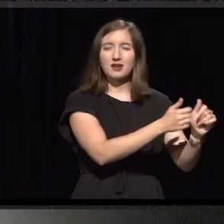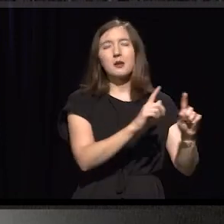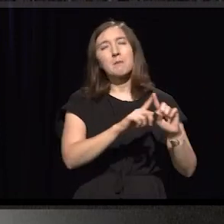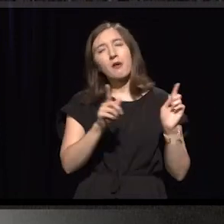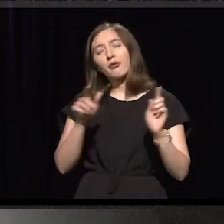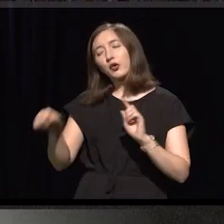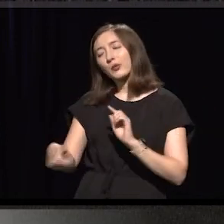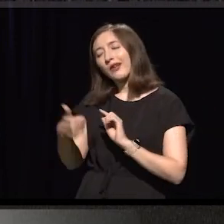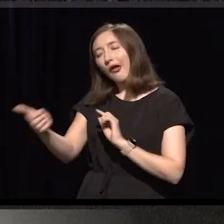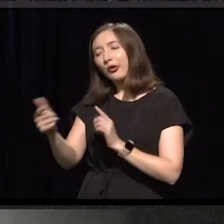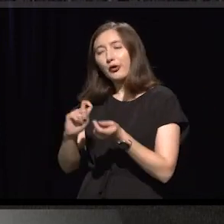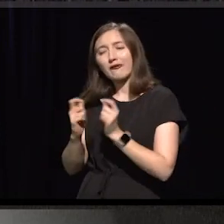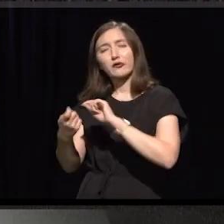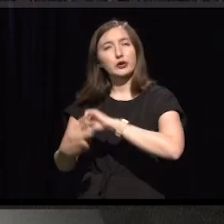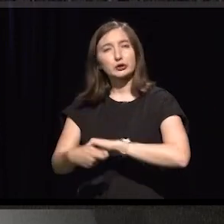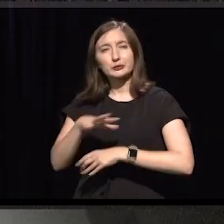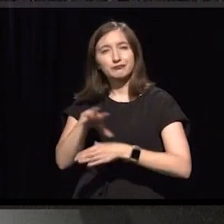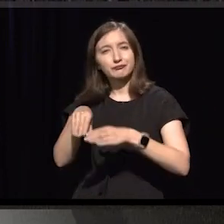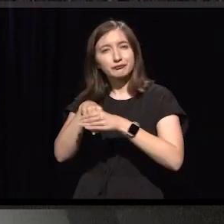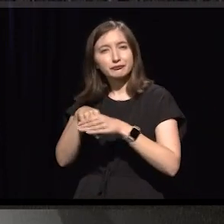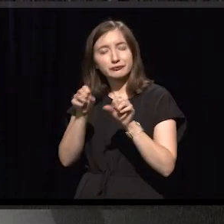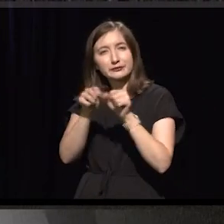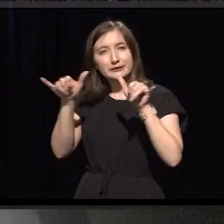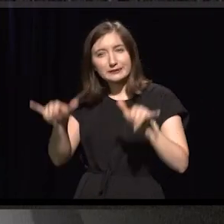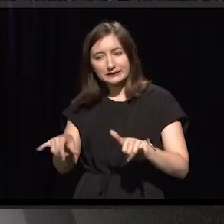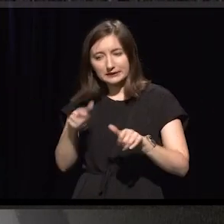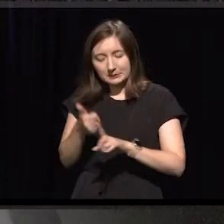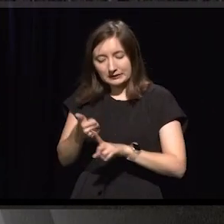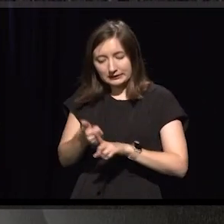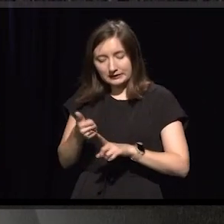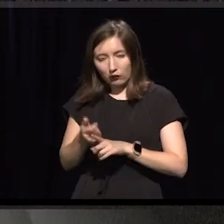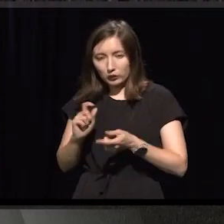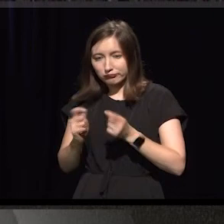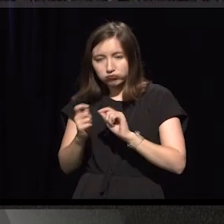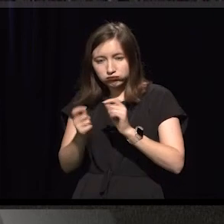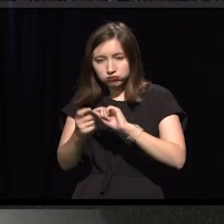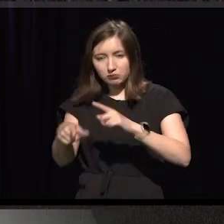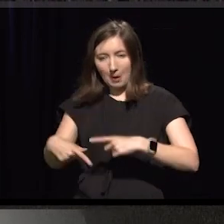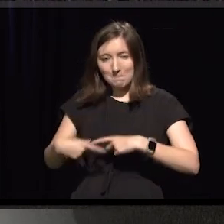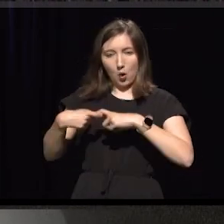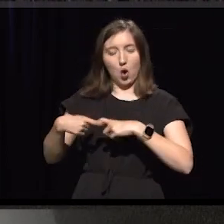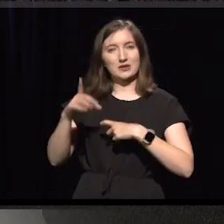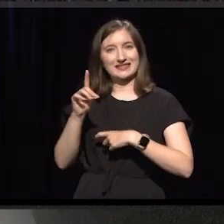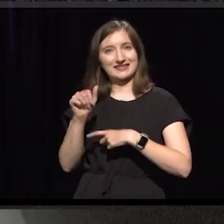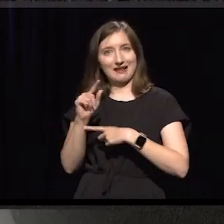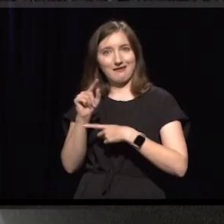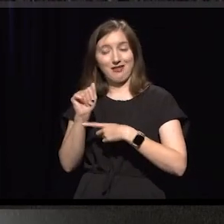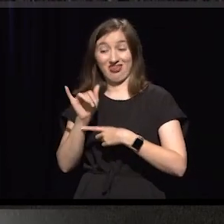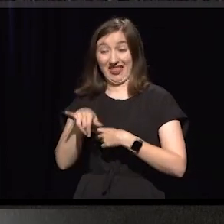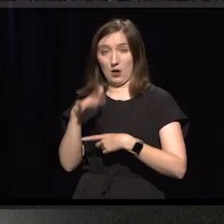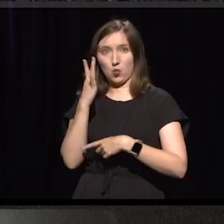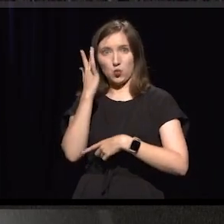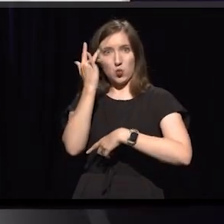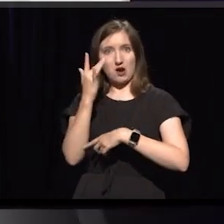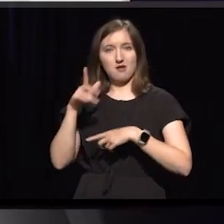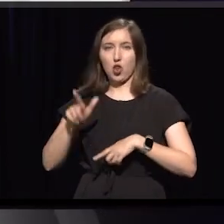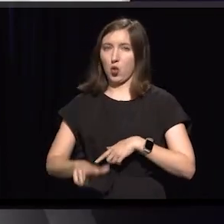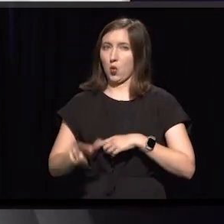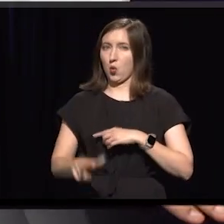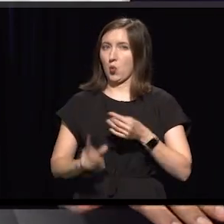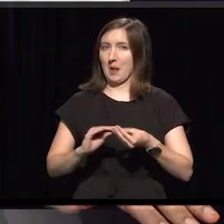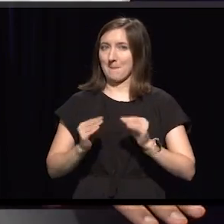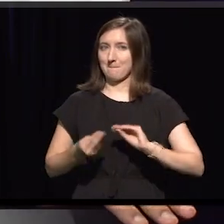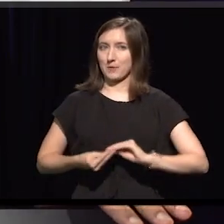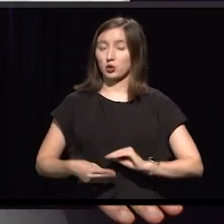data altogether, and that's what was creating those low numbers. But there is always the backlogs that happen in the labs. These are